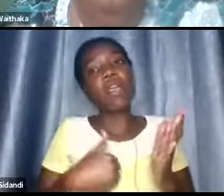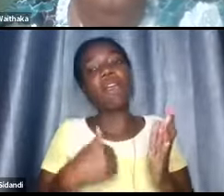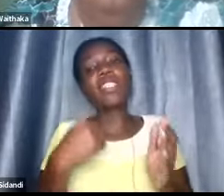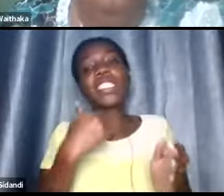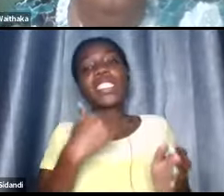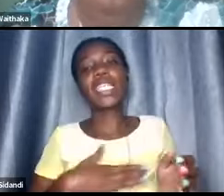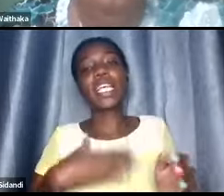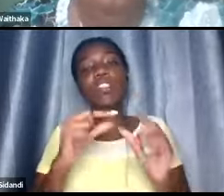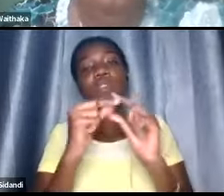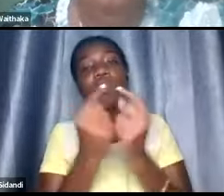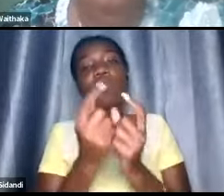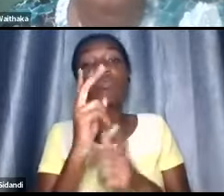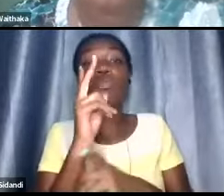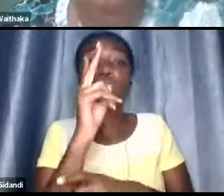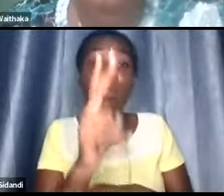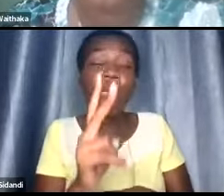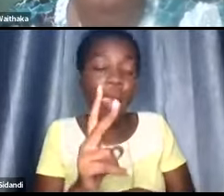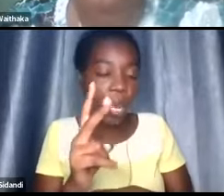2, which are